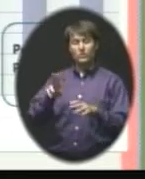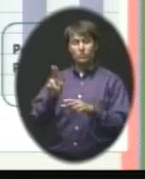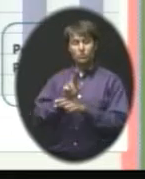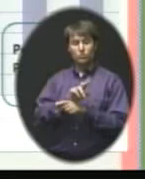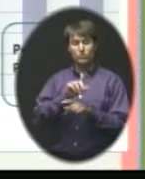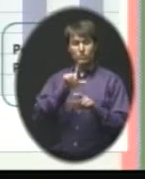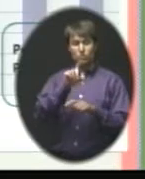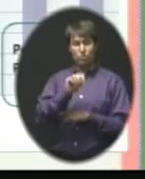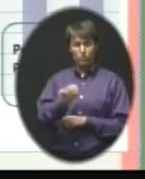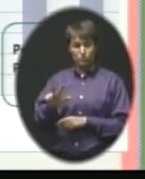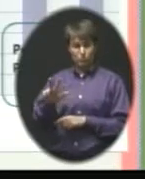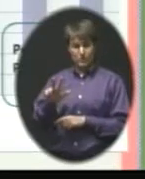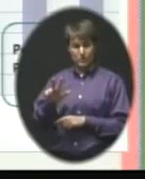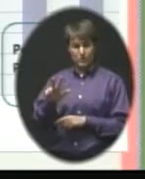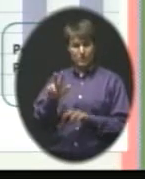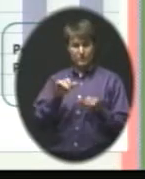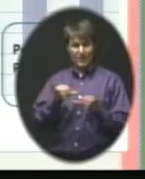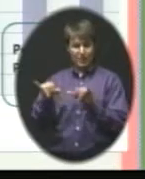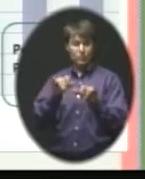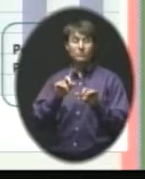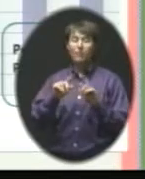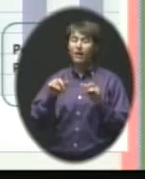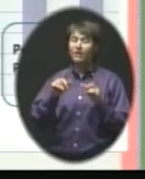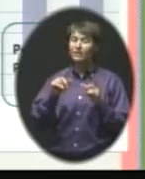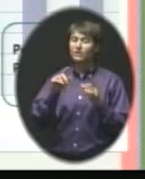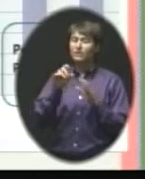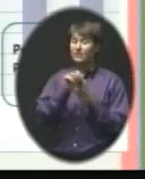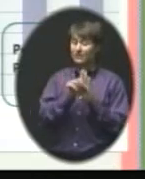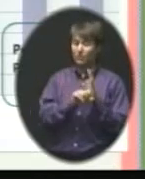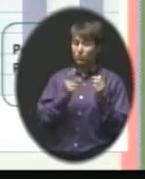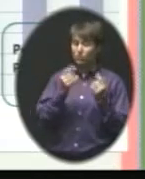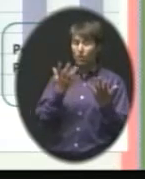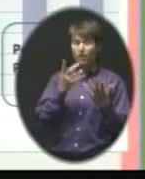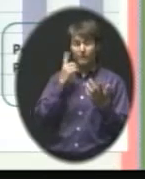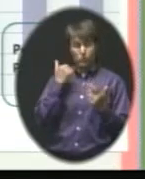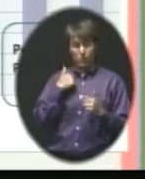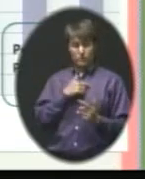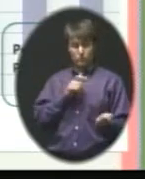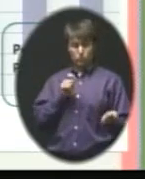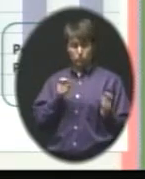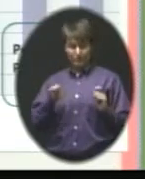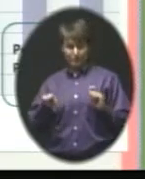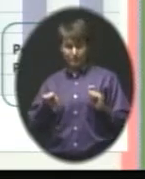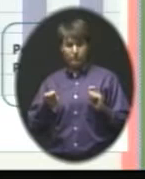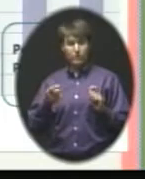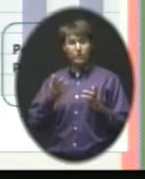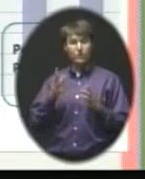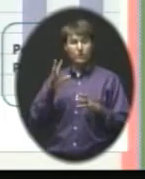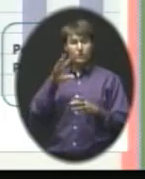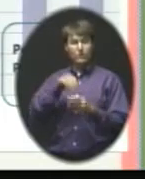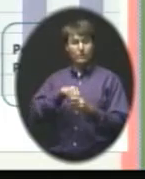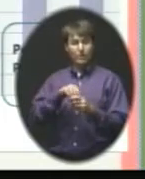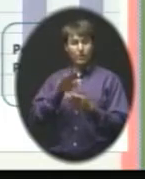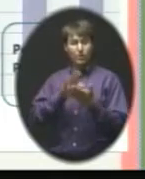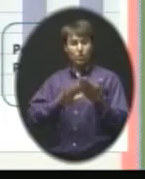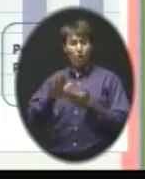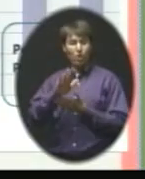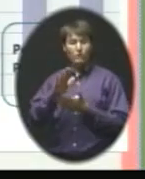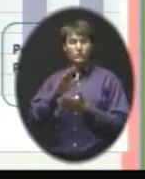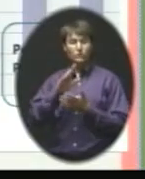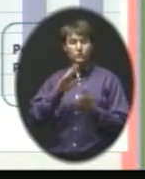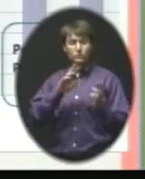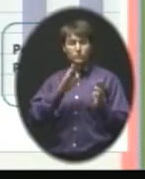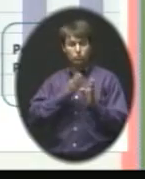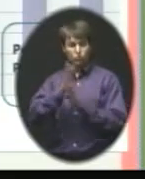standards, but what the state did is, in order to get us to shift to implement our college and career ready standards or to implement our